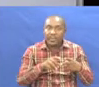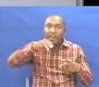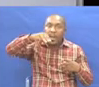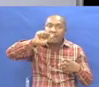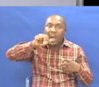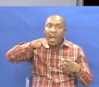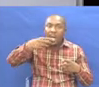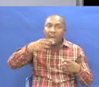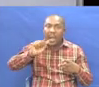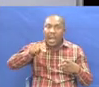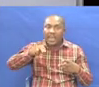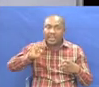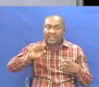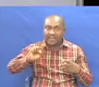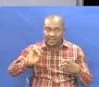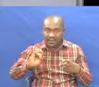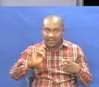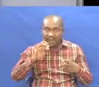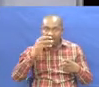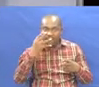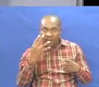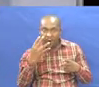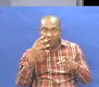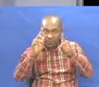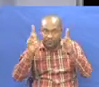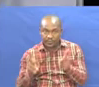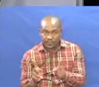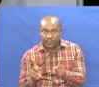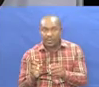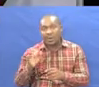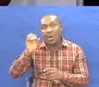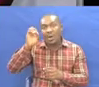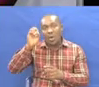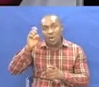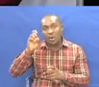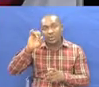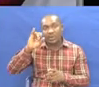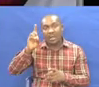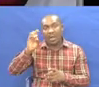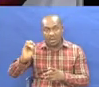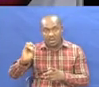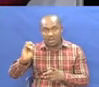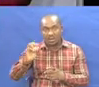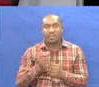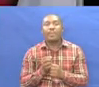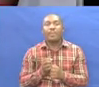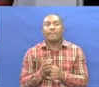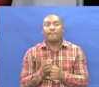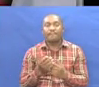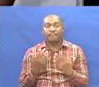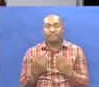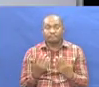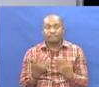the manganese 4 oxide. Manganese 4 oxide. This